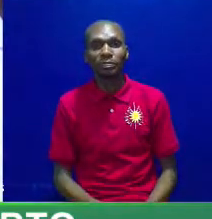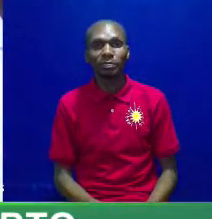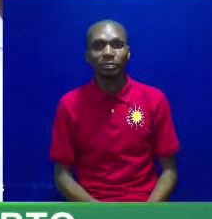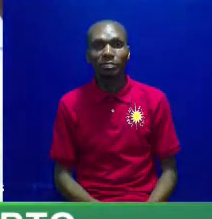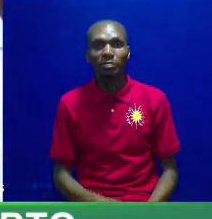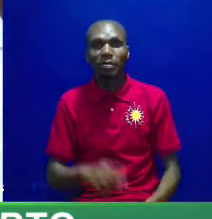always we don't